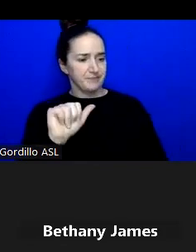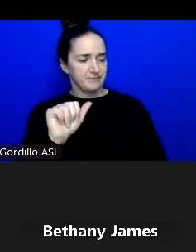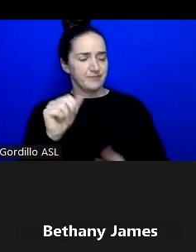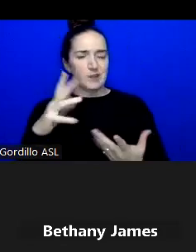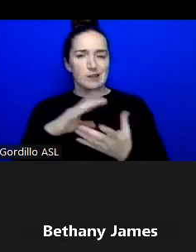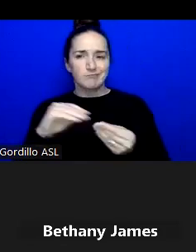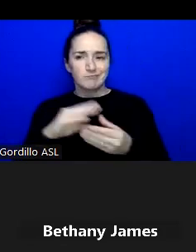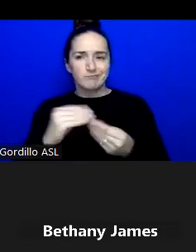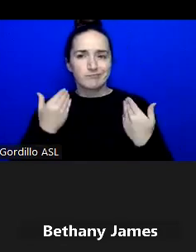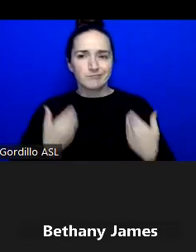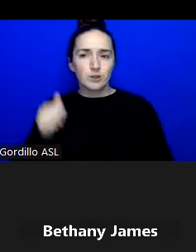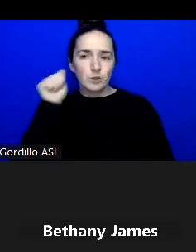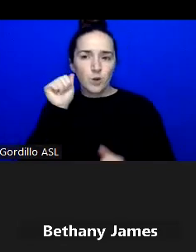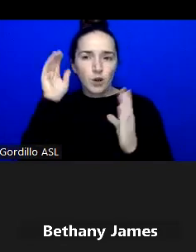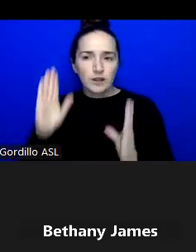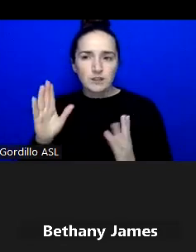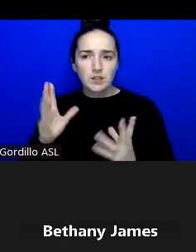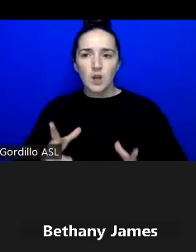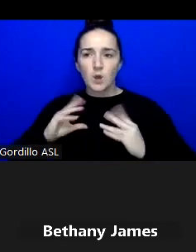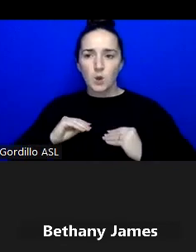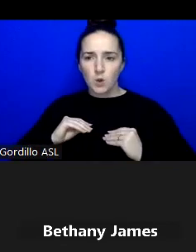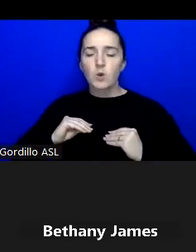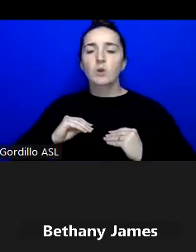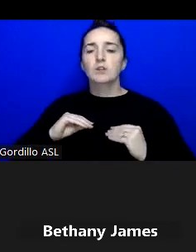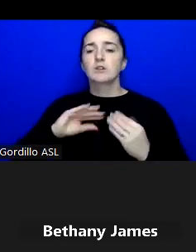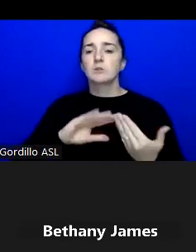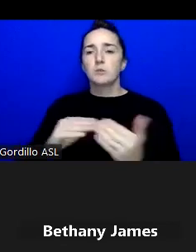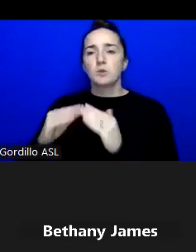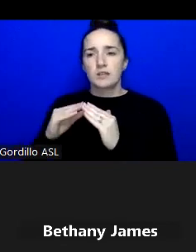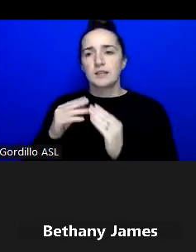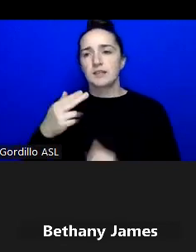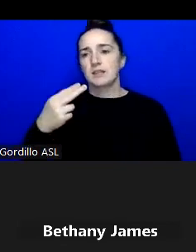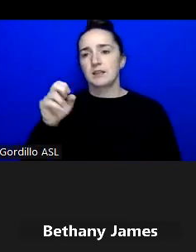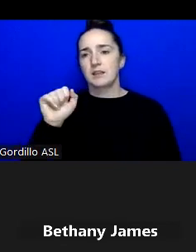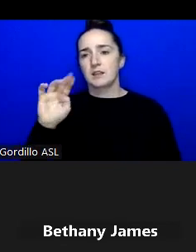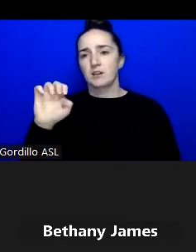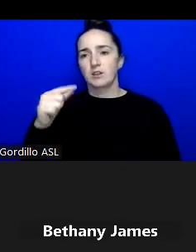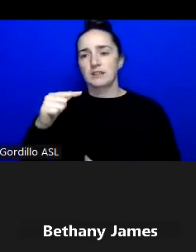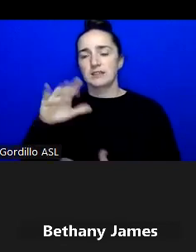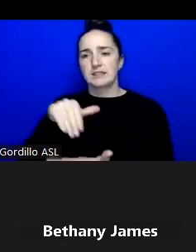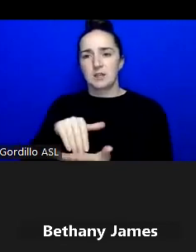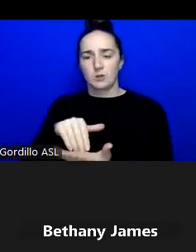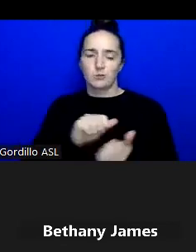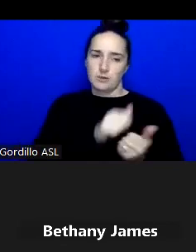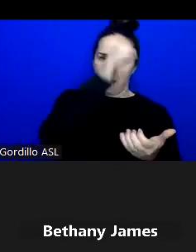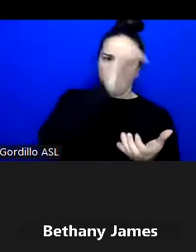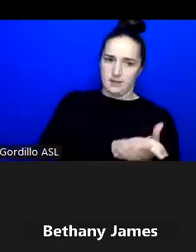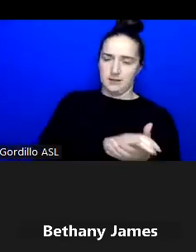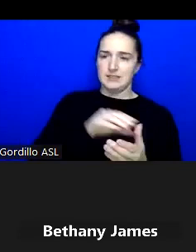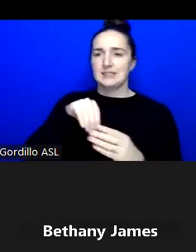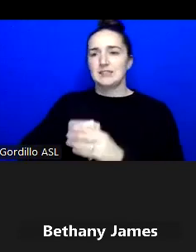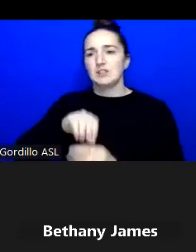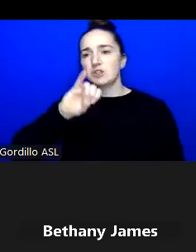an audiologist and I own Community Hearing Center with my husband in Jackson, Michigan. I